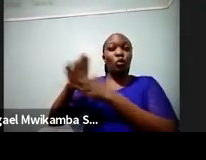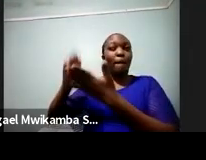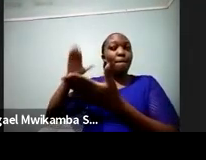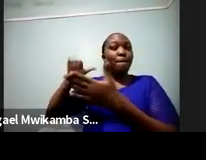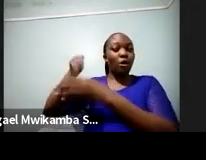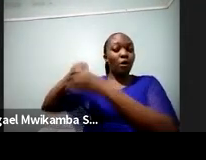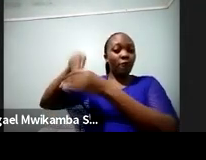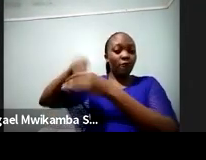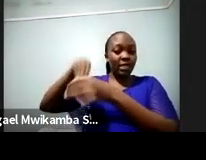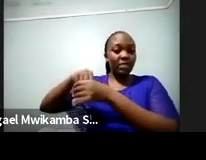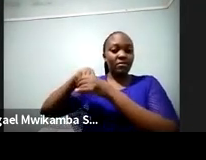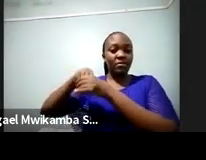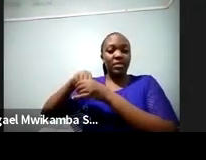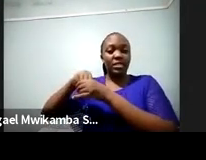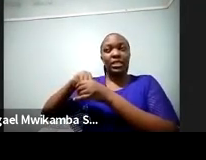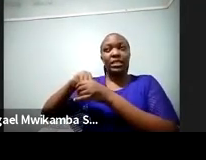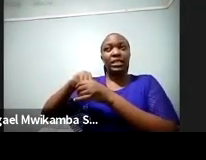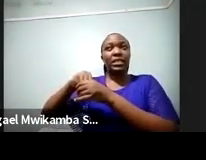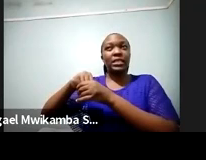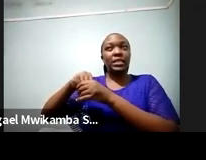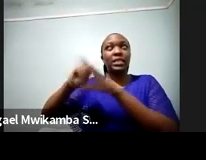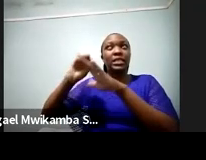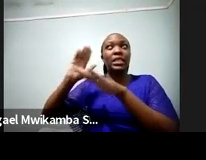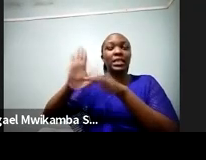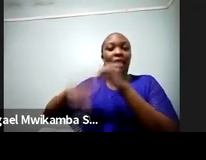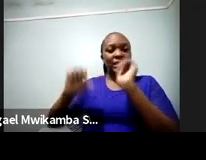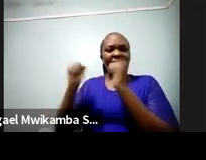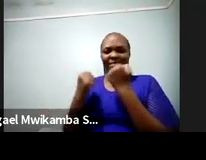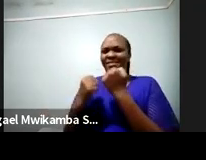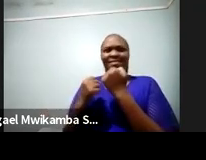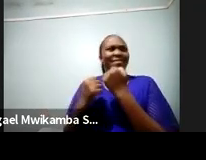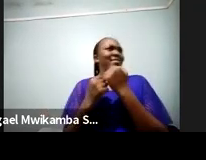saving. But how do you invest without saving?